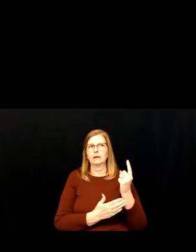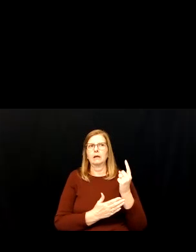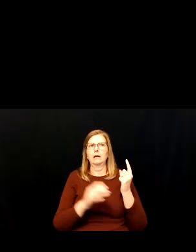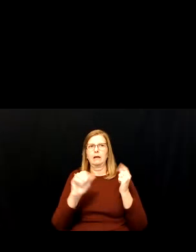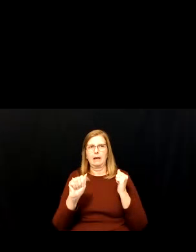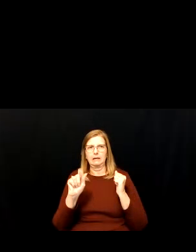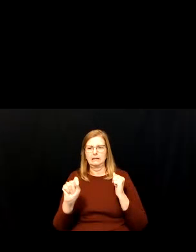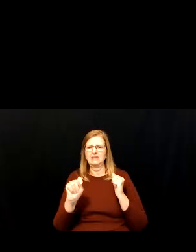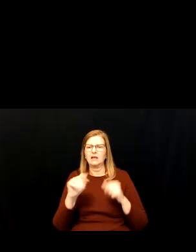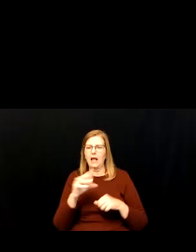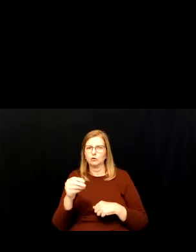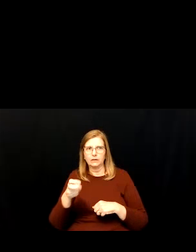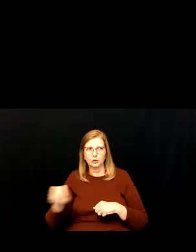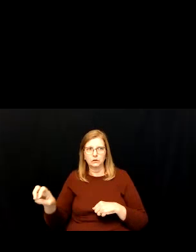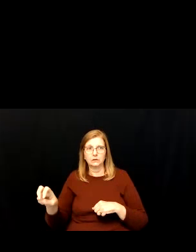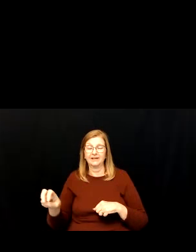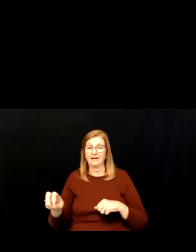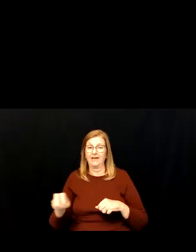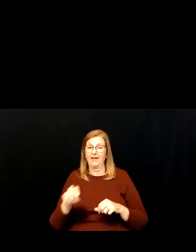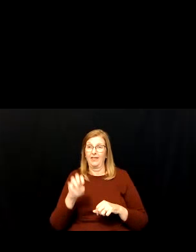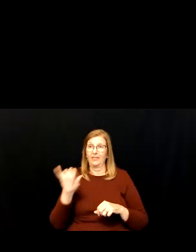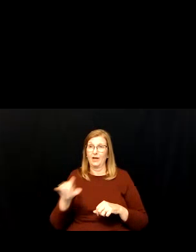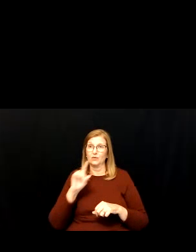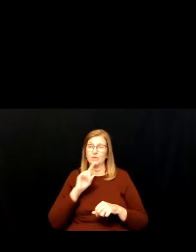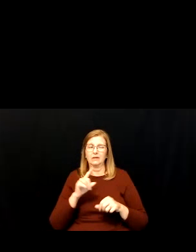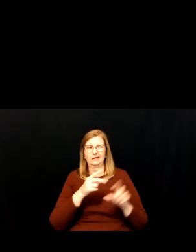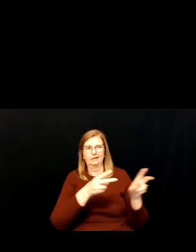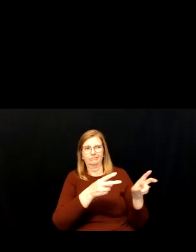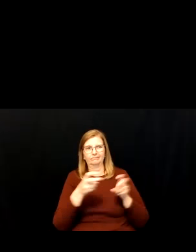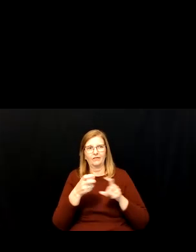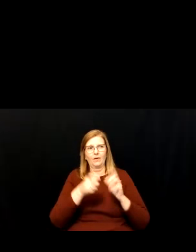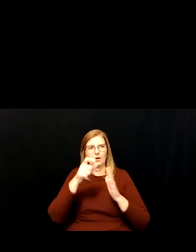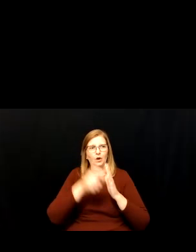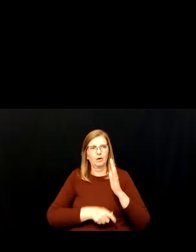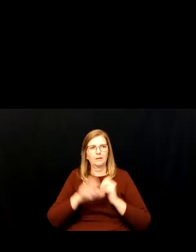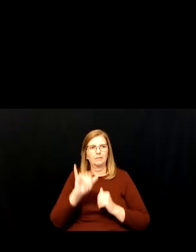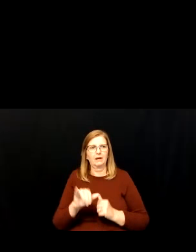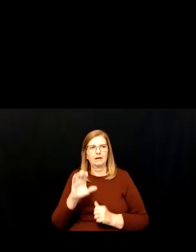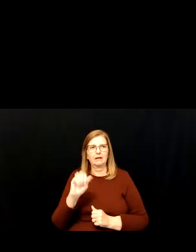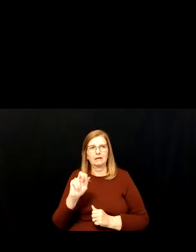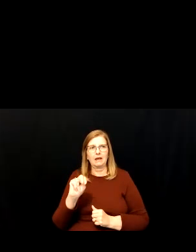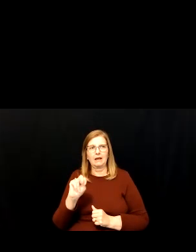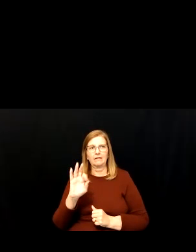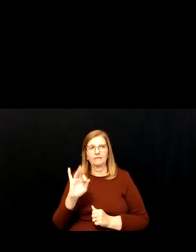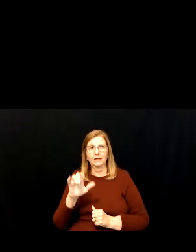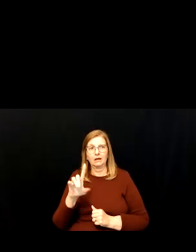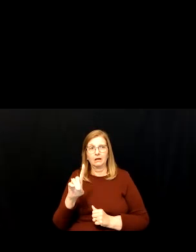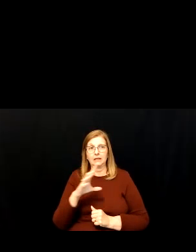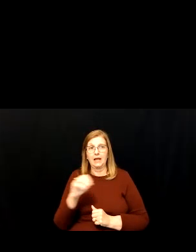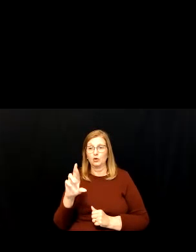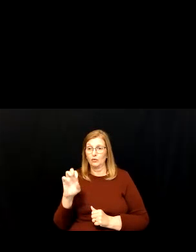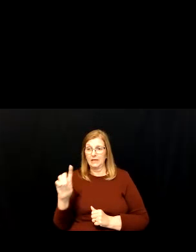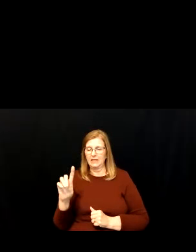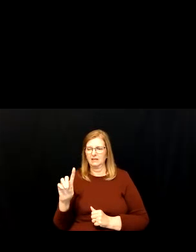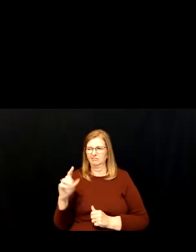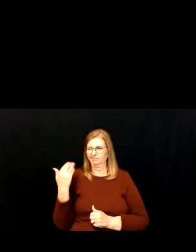technology and transition, and it is actually, it comes out of an article by Canfield and Reed in